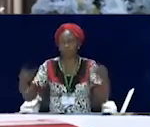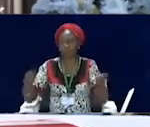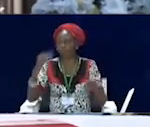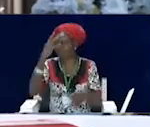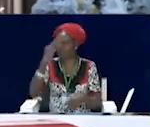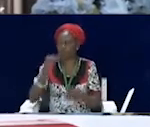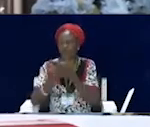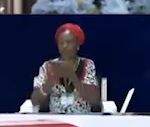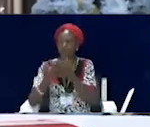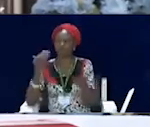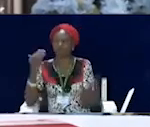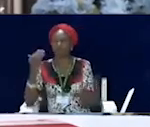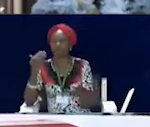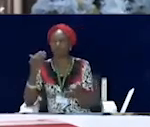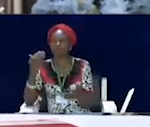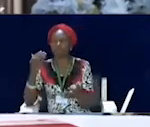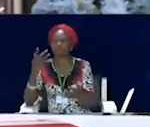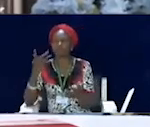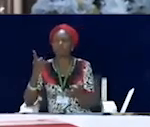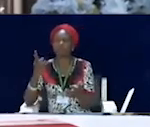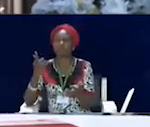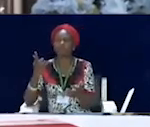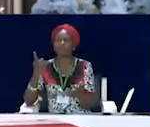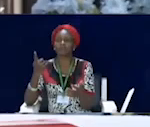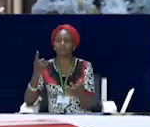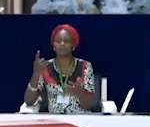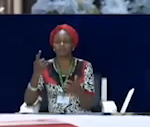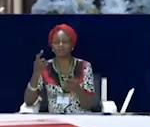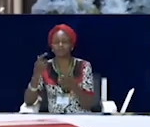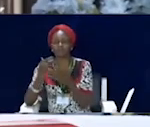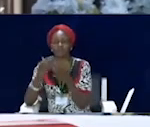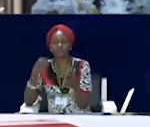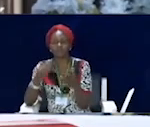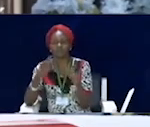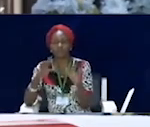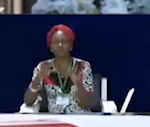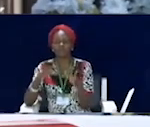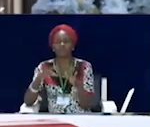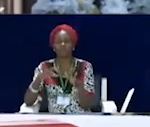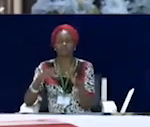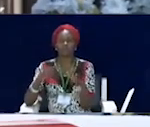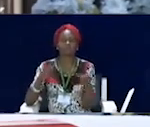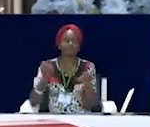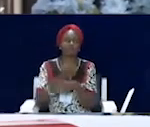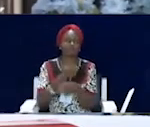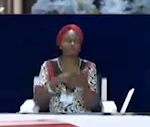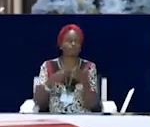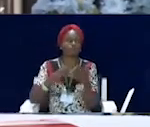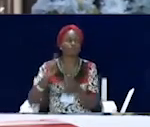before it is their turn. Let's take this one.